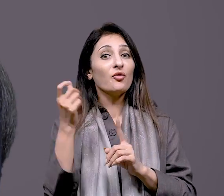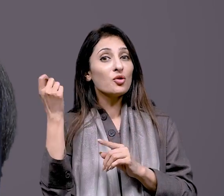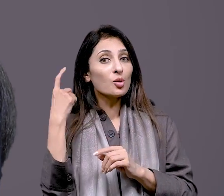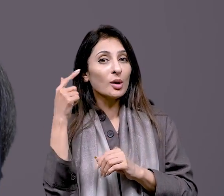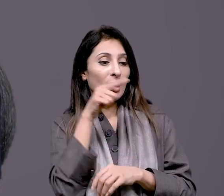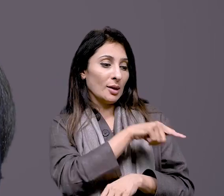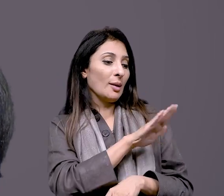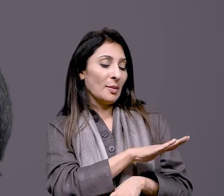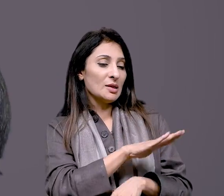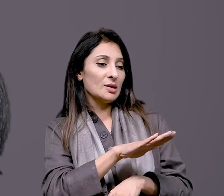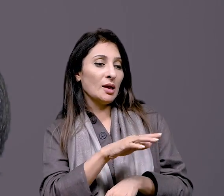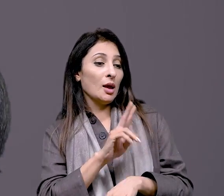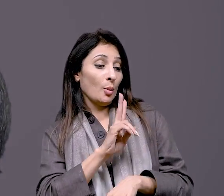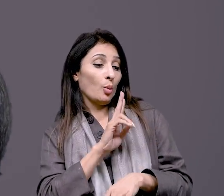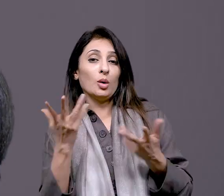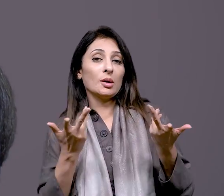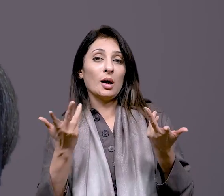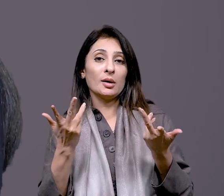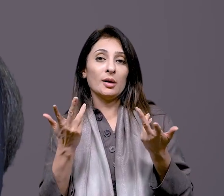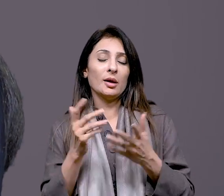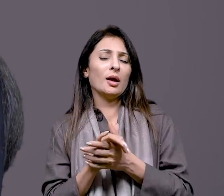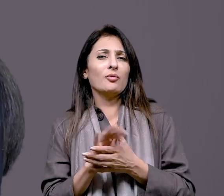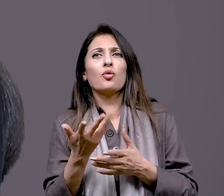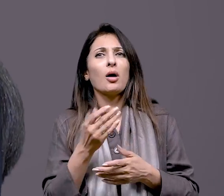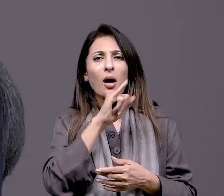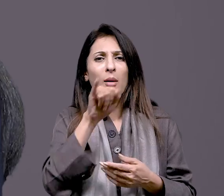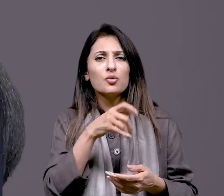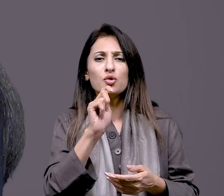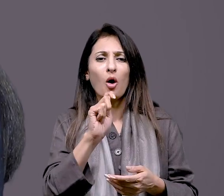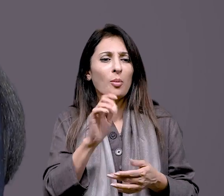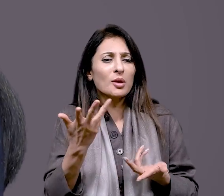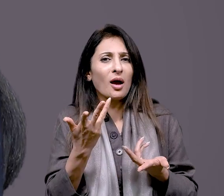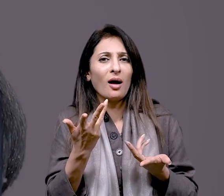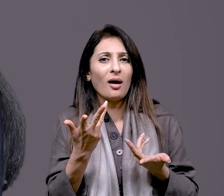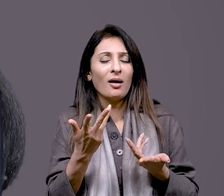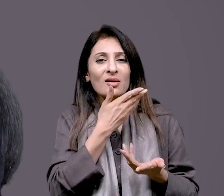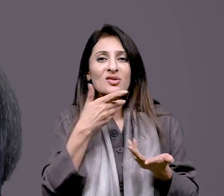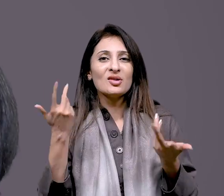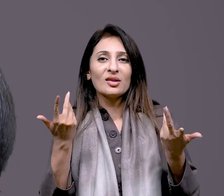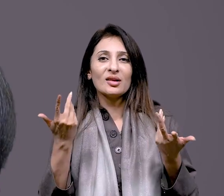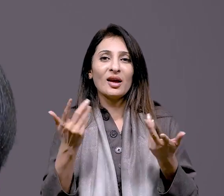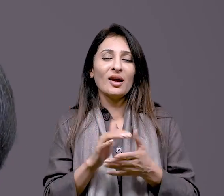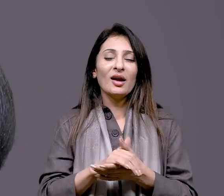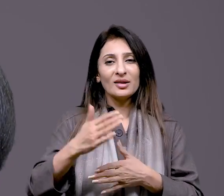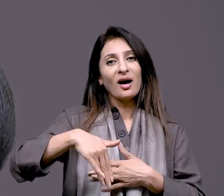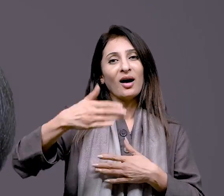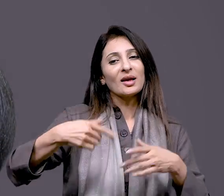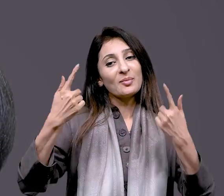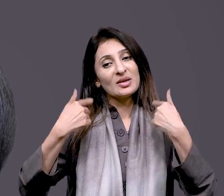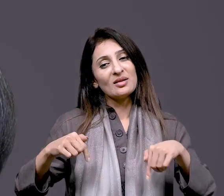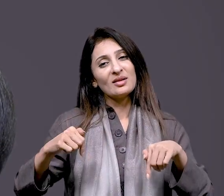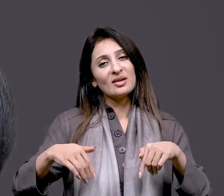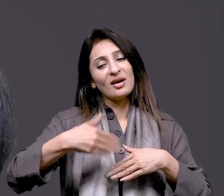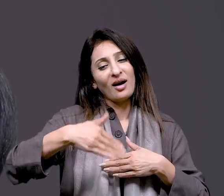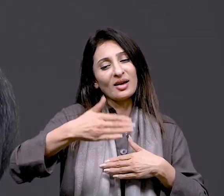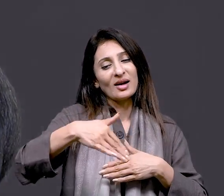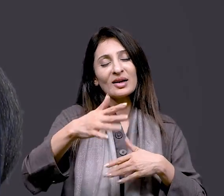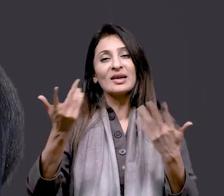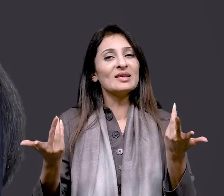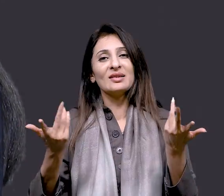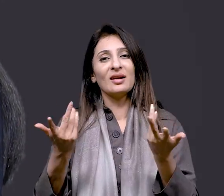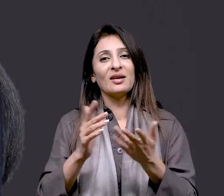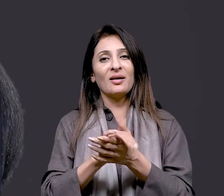discover how they feel, right? And it doesn't leave much room for the child to also express how they feel, which is very